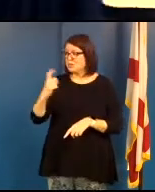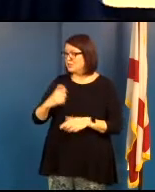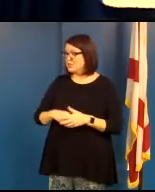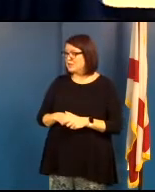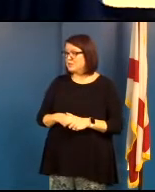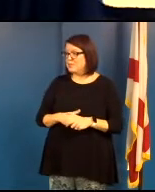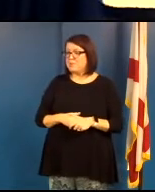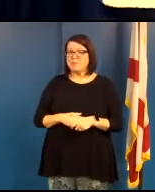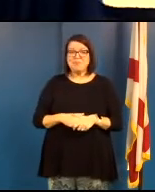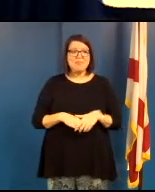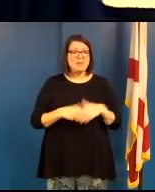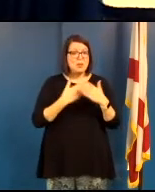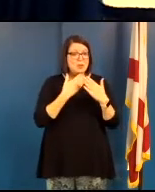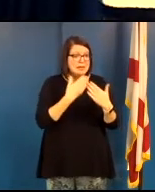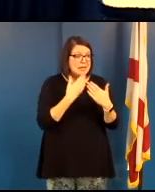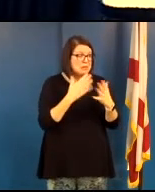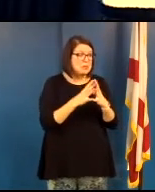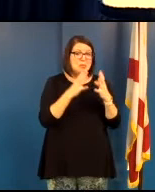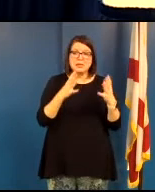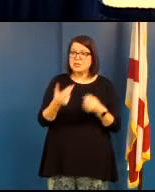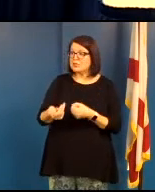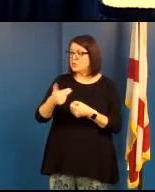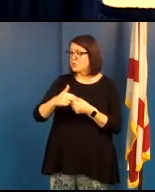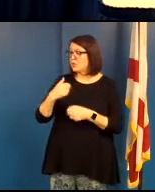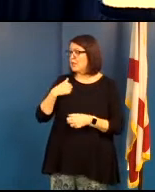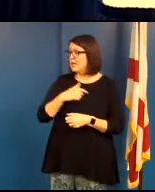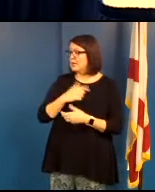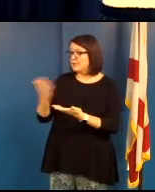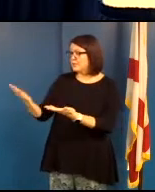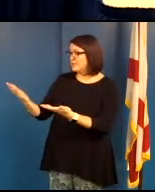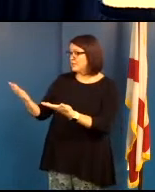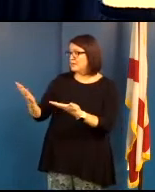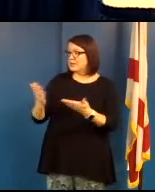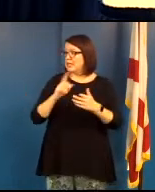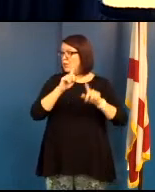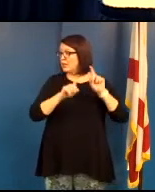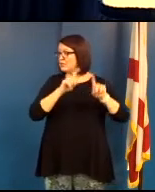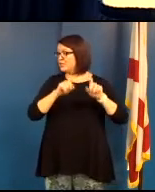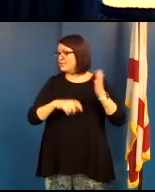Thank you so much for joining us this morning. Any questions,